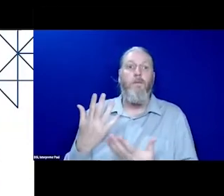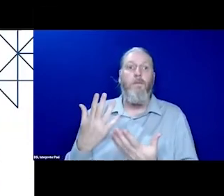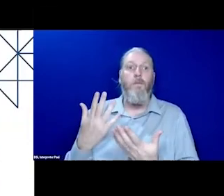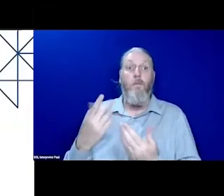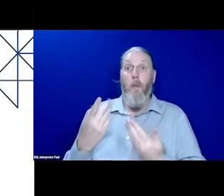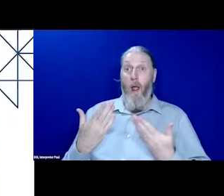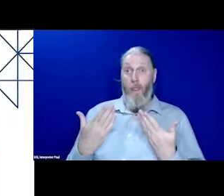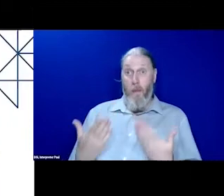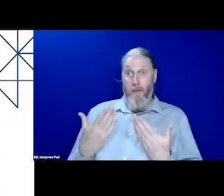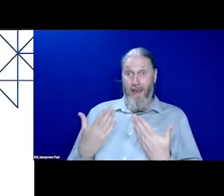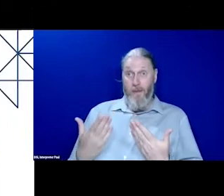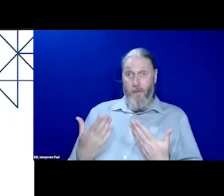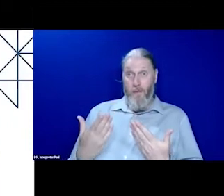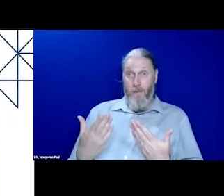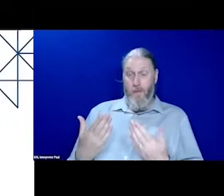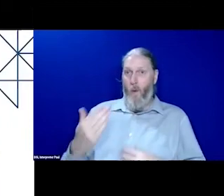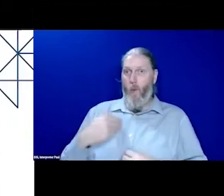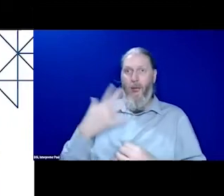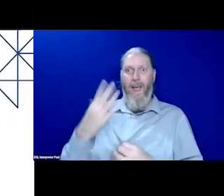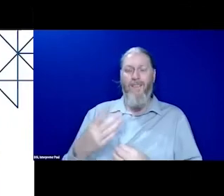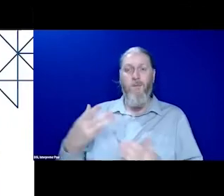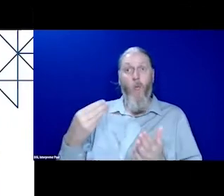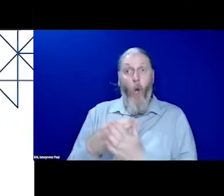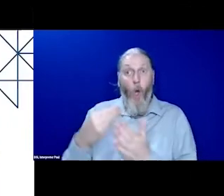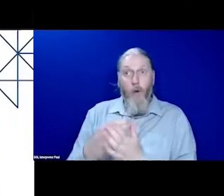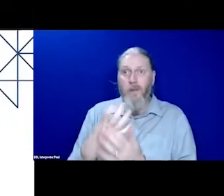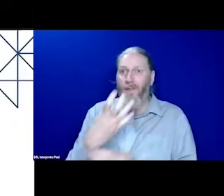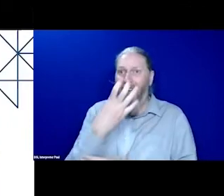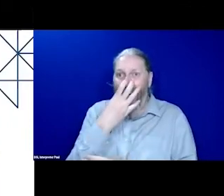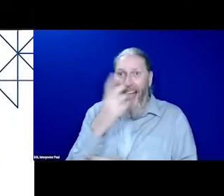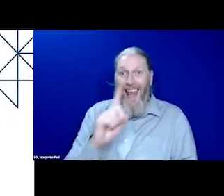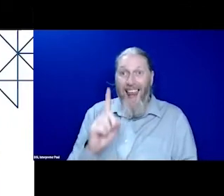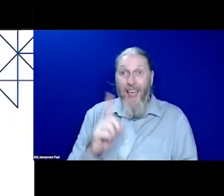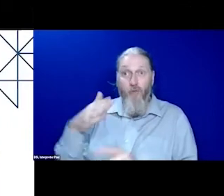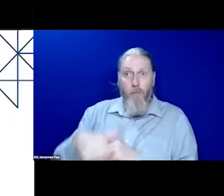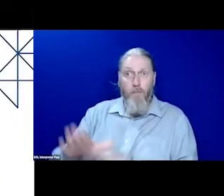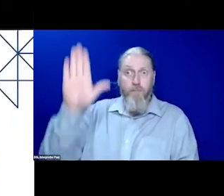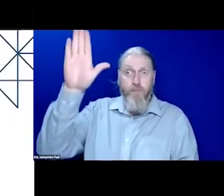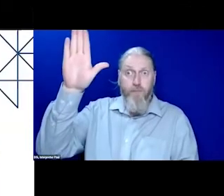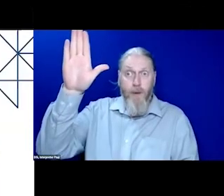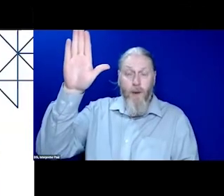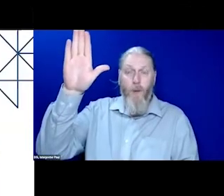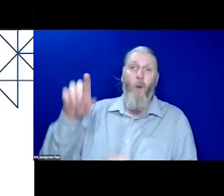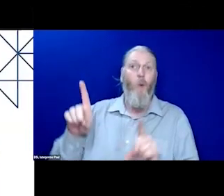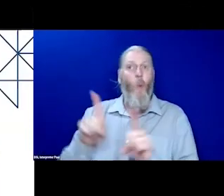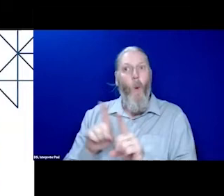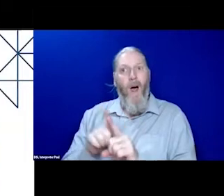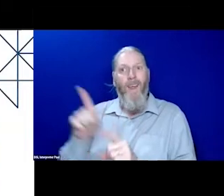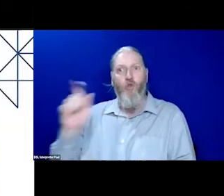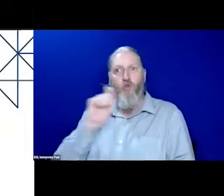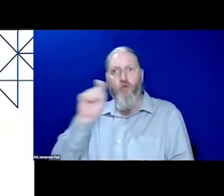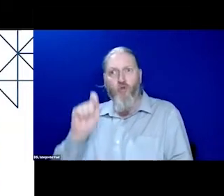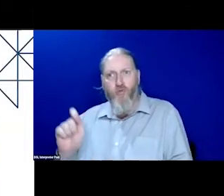moment, we're living through a cost of living crisis exacerbated by the crisis of the war in